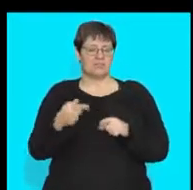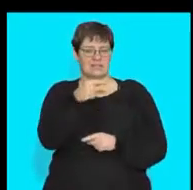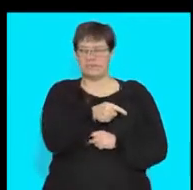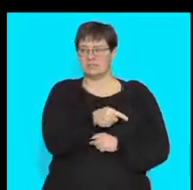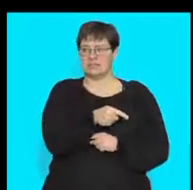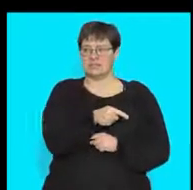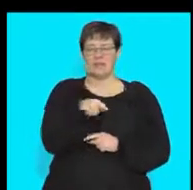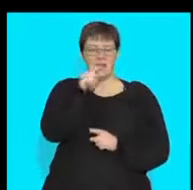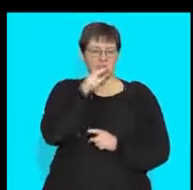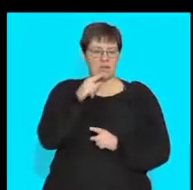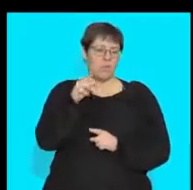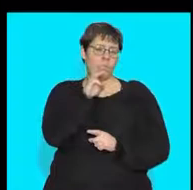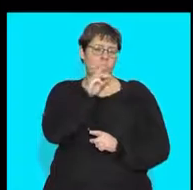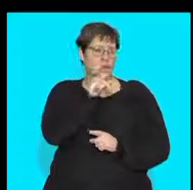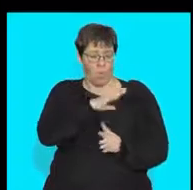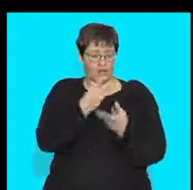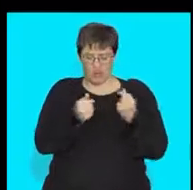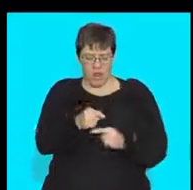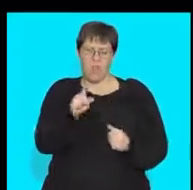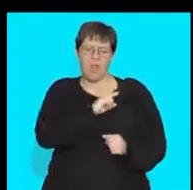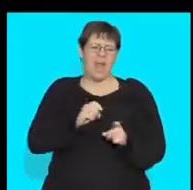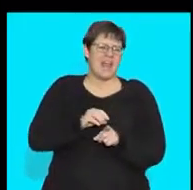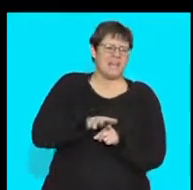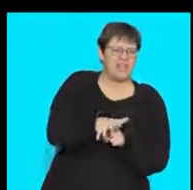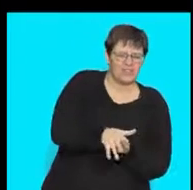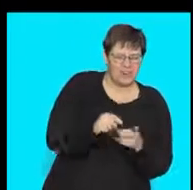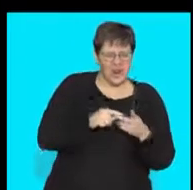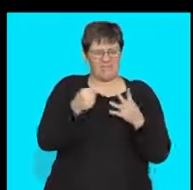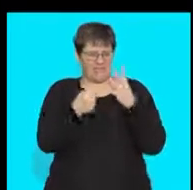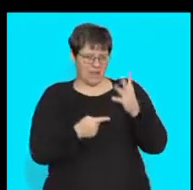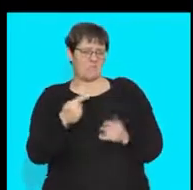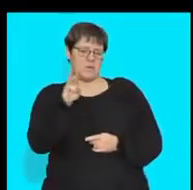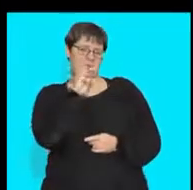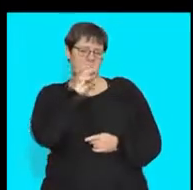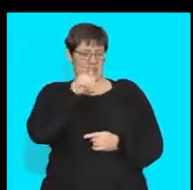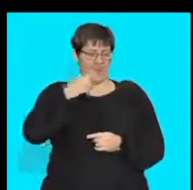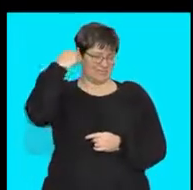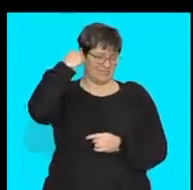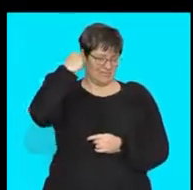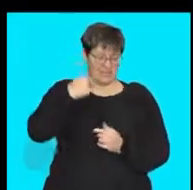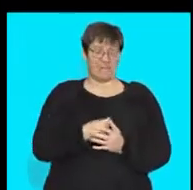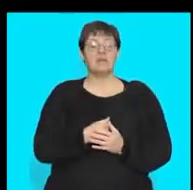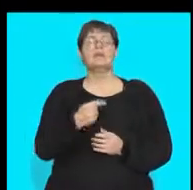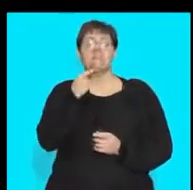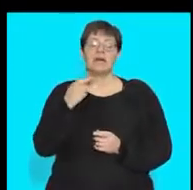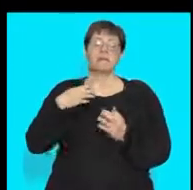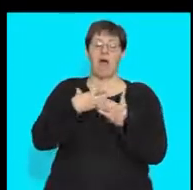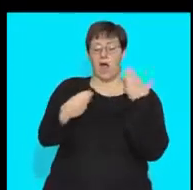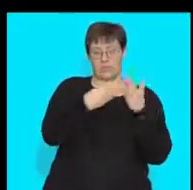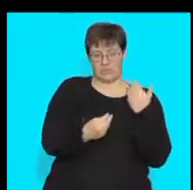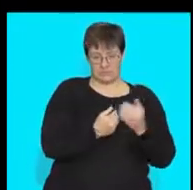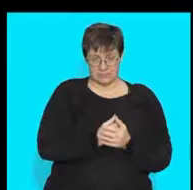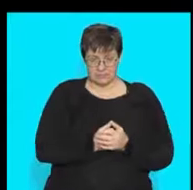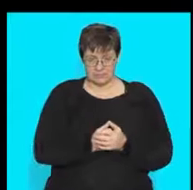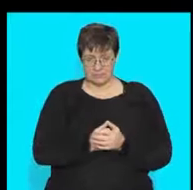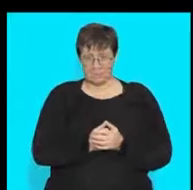you've got excess fluid there and you get fluid from infections and stuff like that, you don't just get water in your ear. So